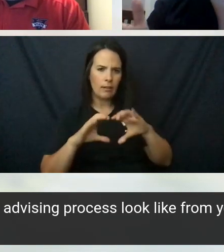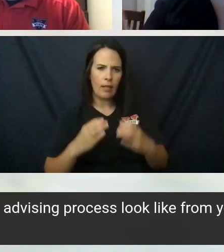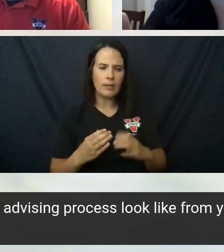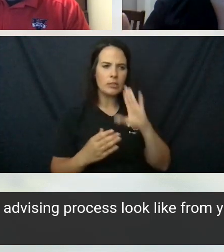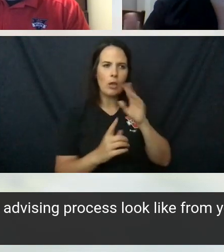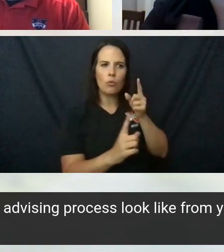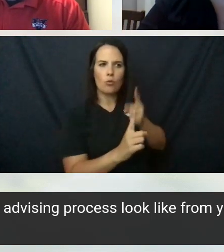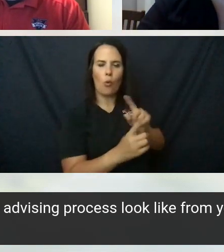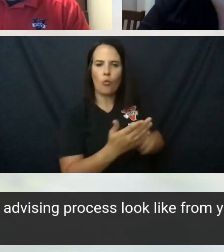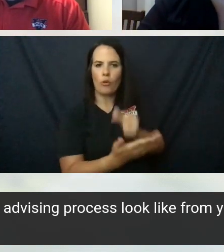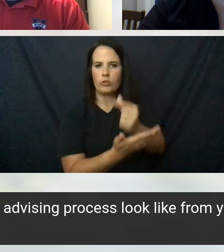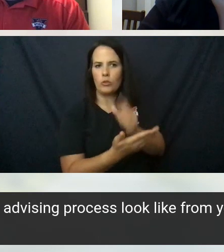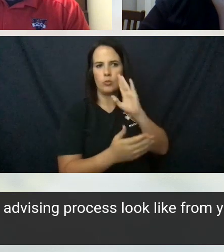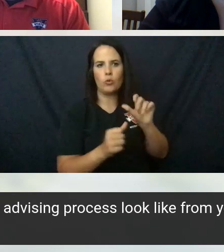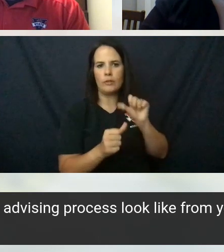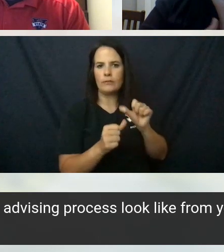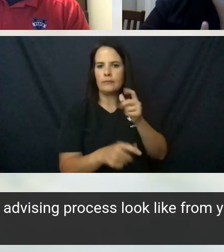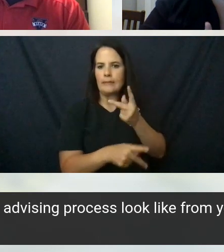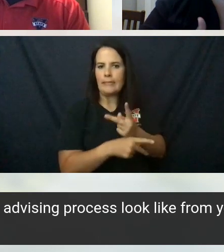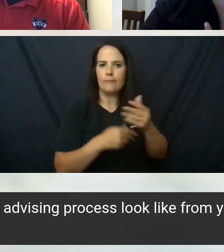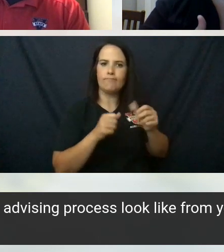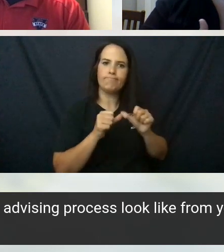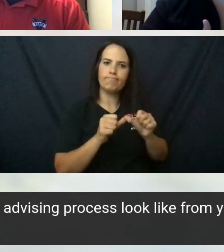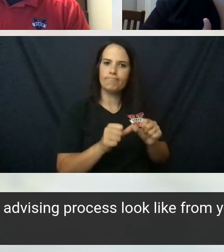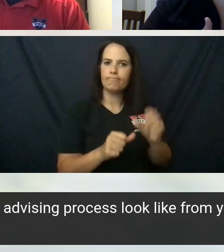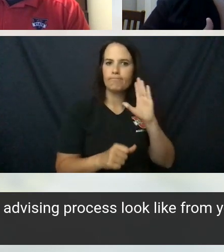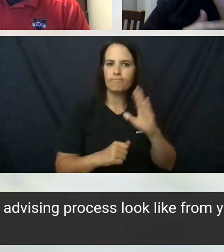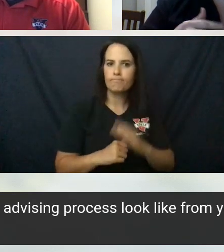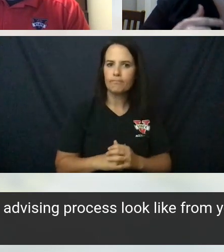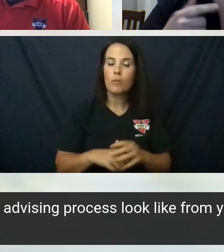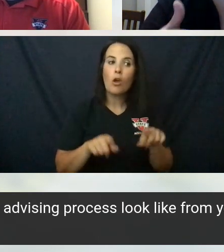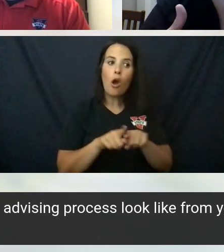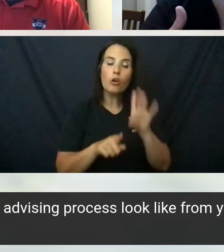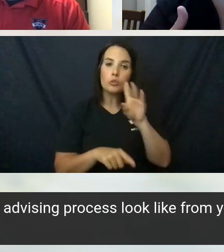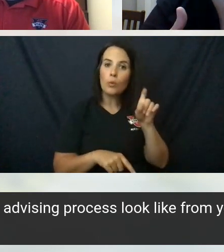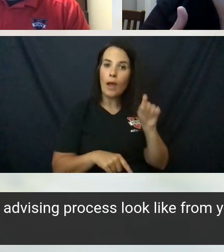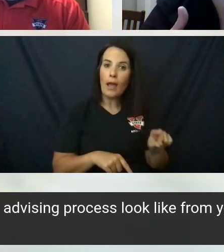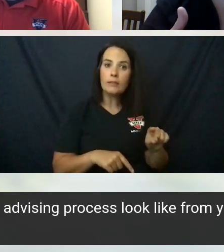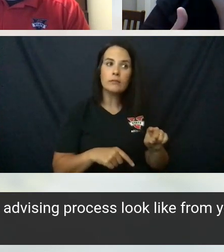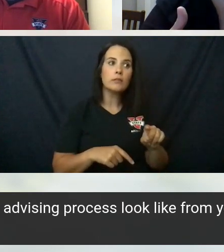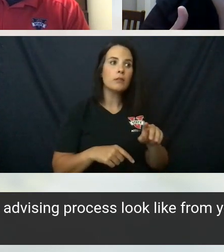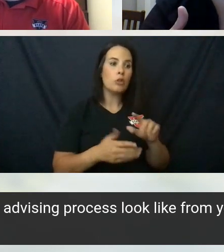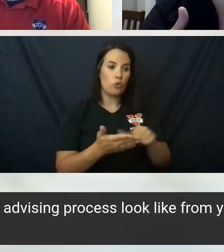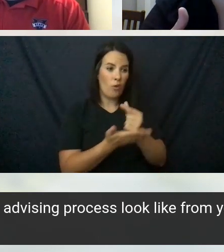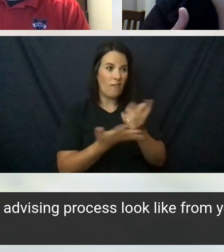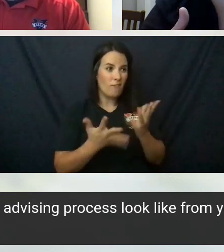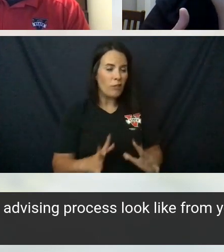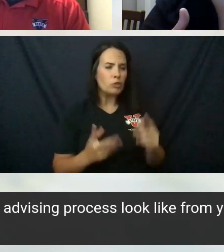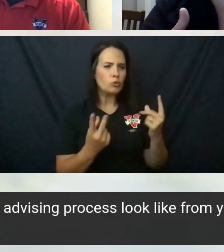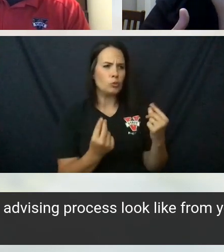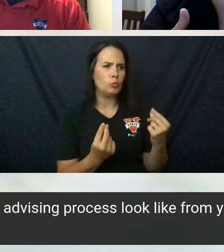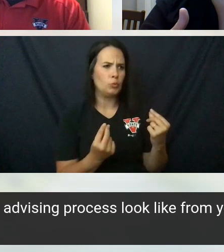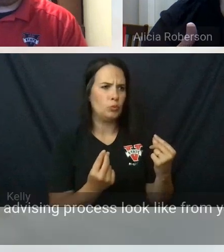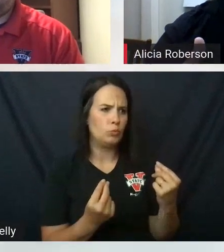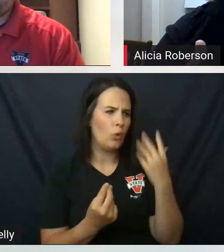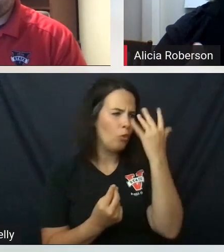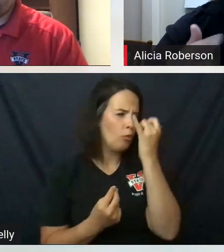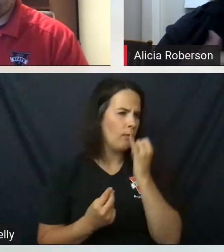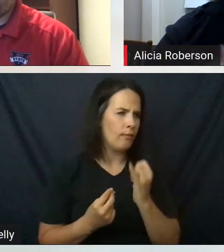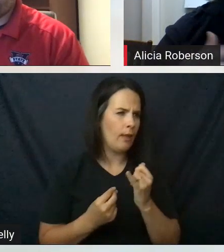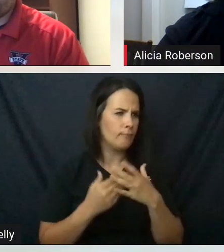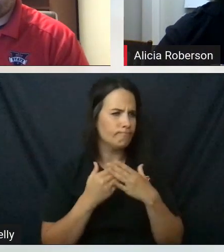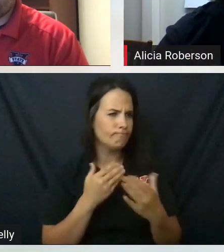of graduation. The other thing we're going to do is we're going to ask you questions about what's beyond graduation, because you need to